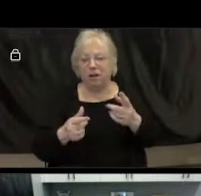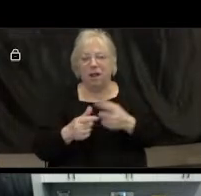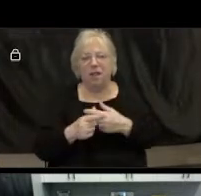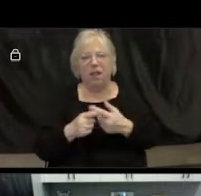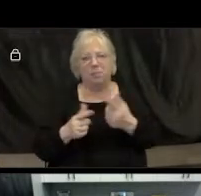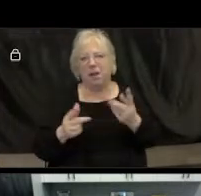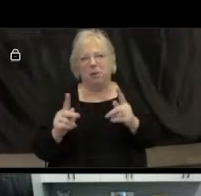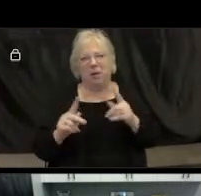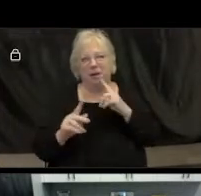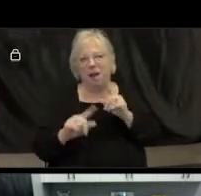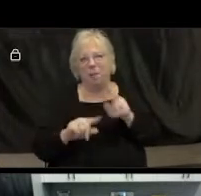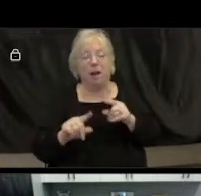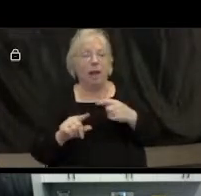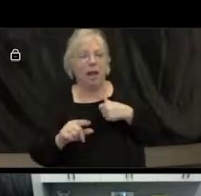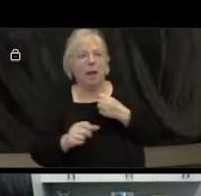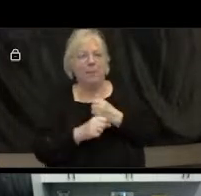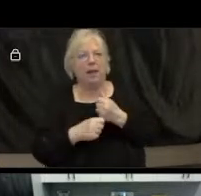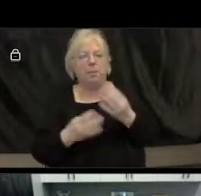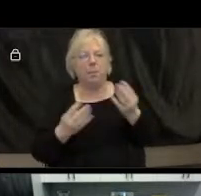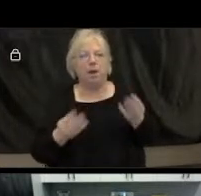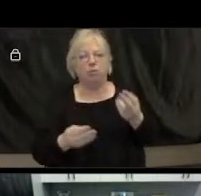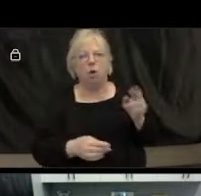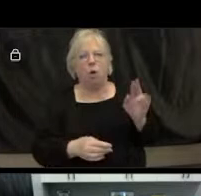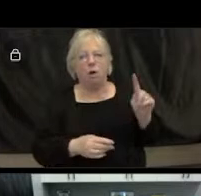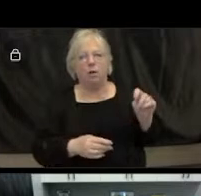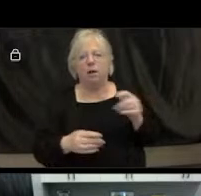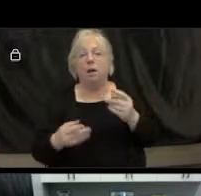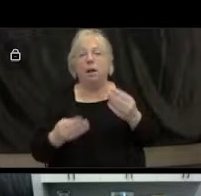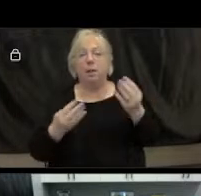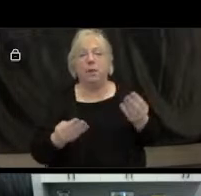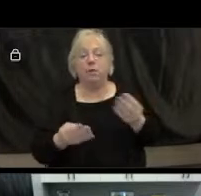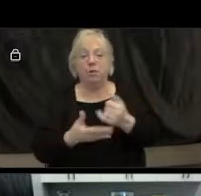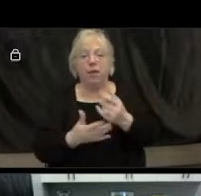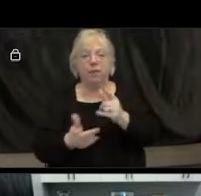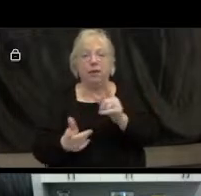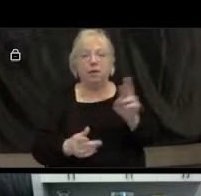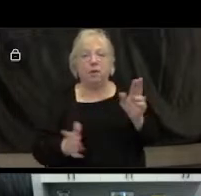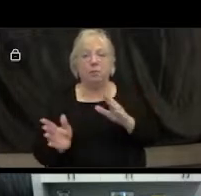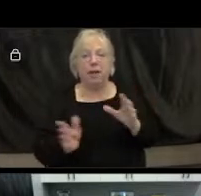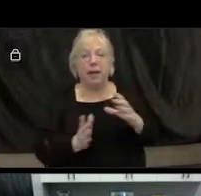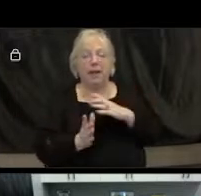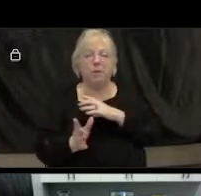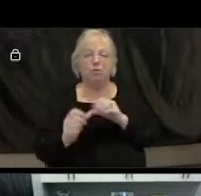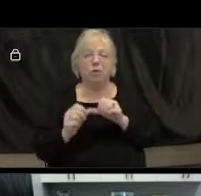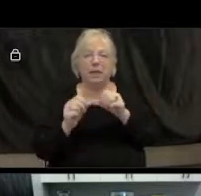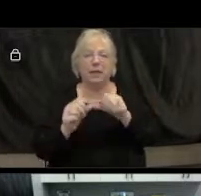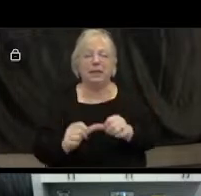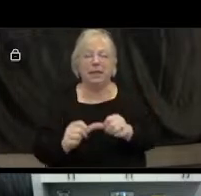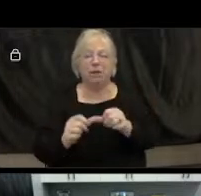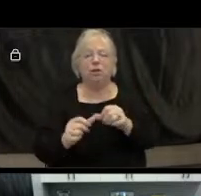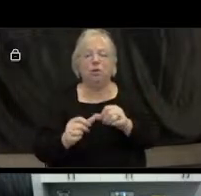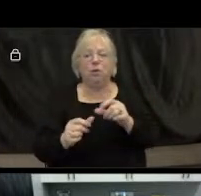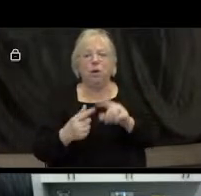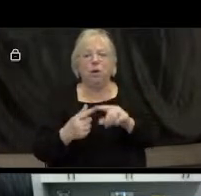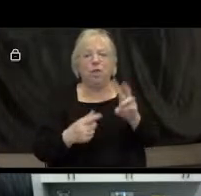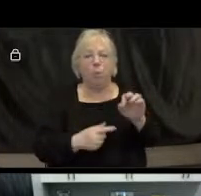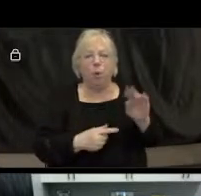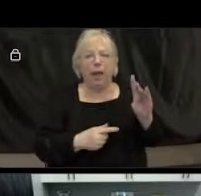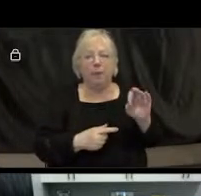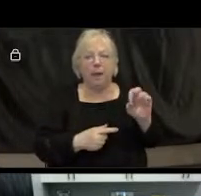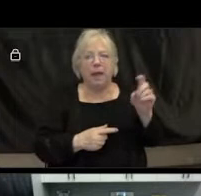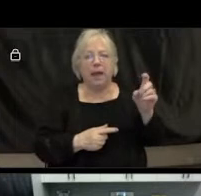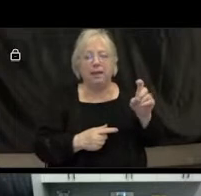going to land. Okay, I would make the motion that the Little Rock Planning Commission continue the